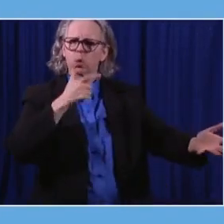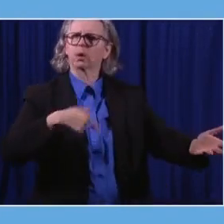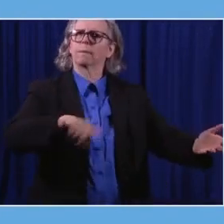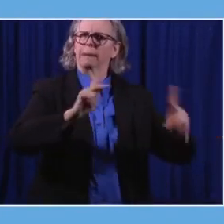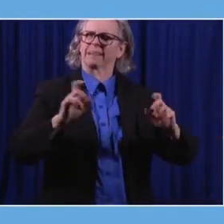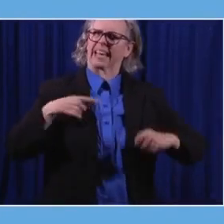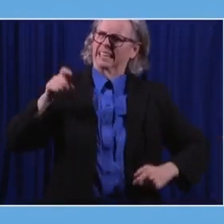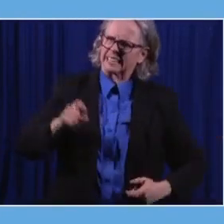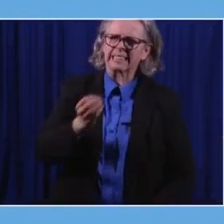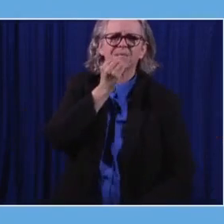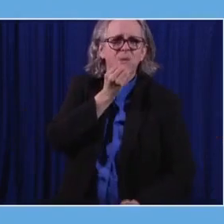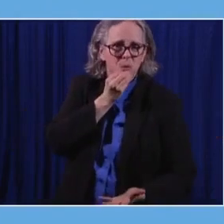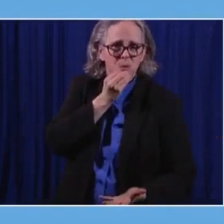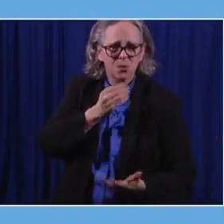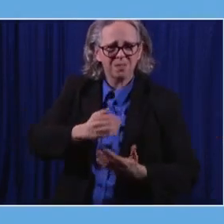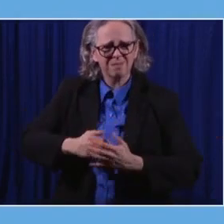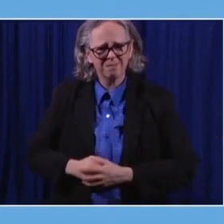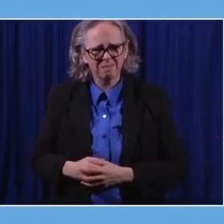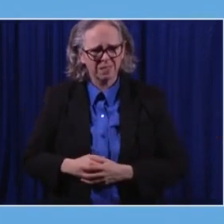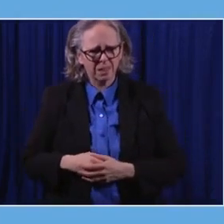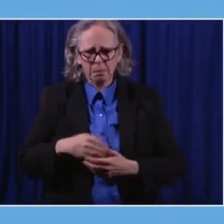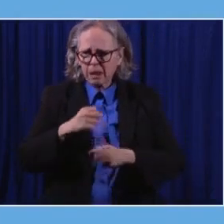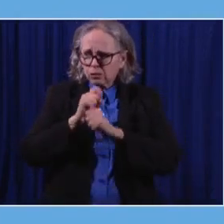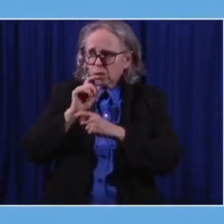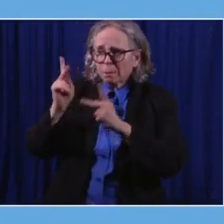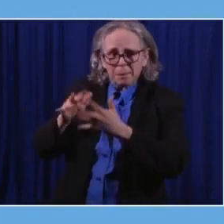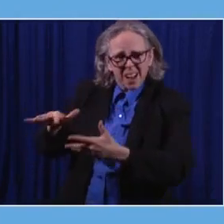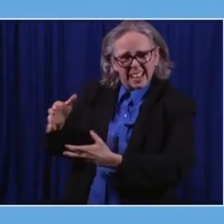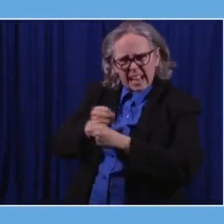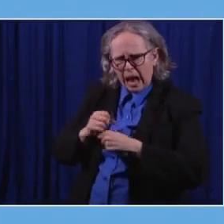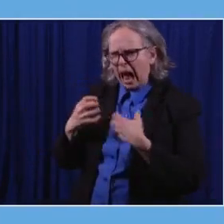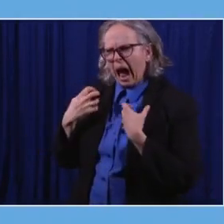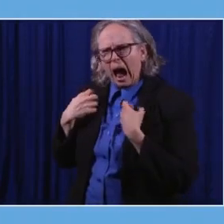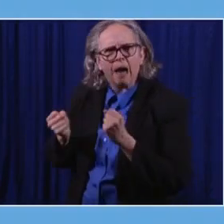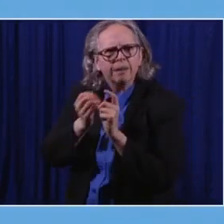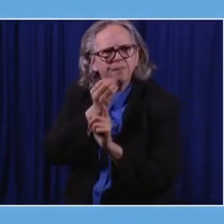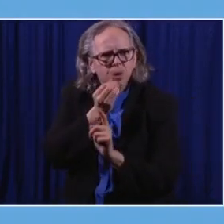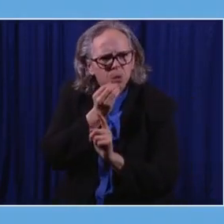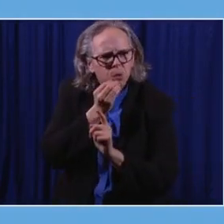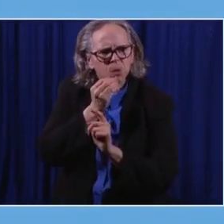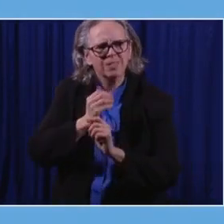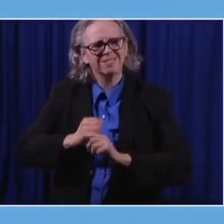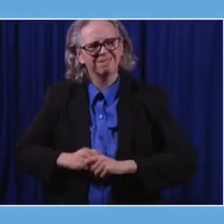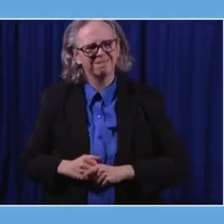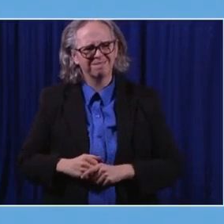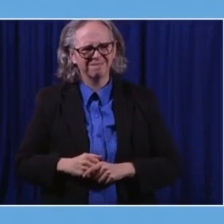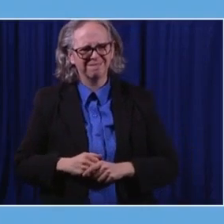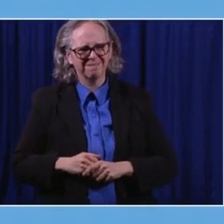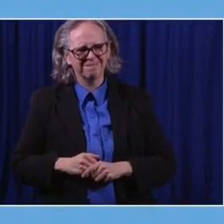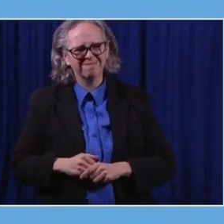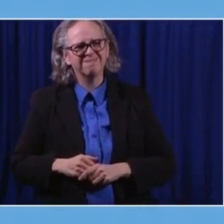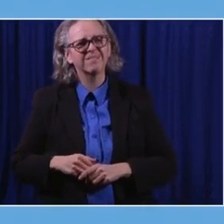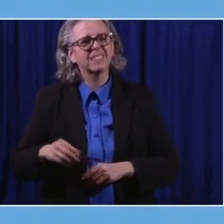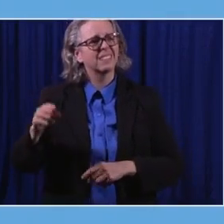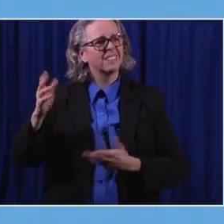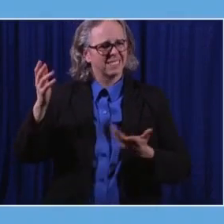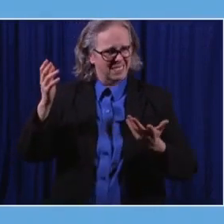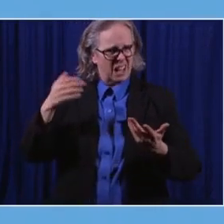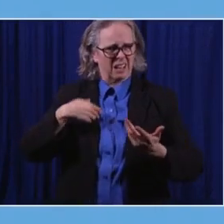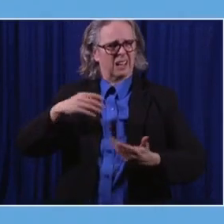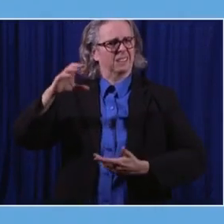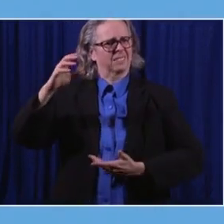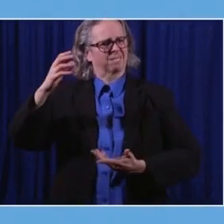foods they need to nourish themselves and their families. I'm Mark Hoesher, a Champaign County dairy producer,